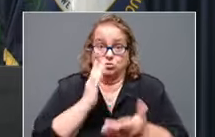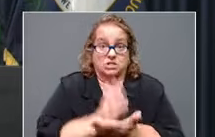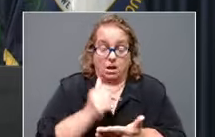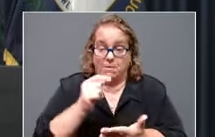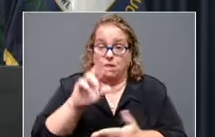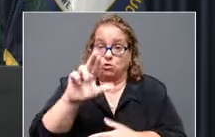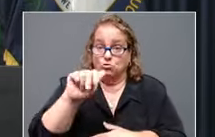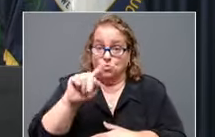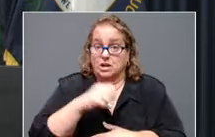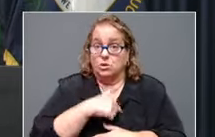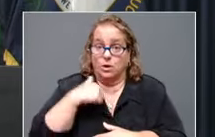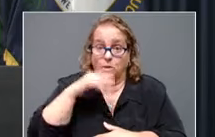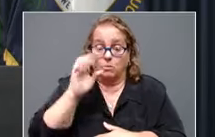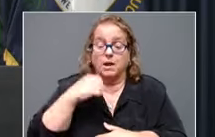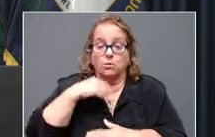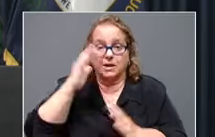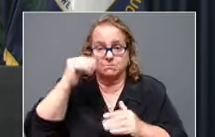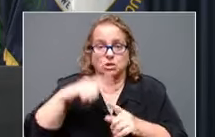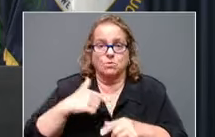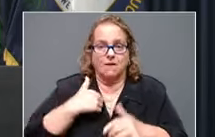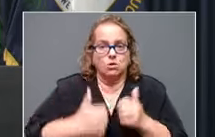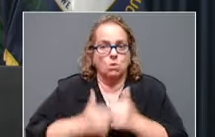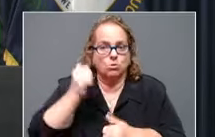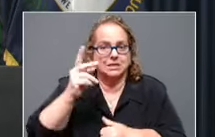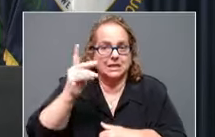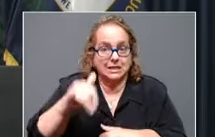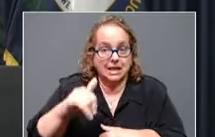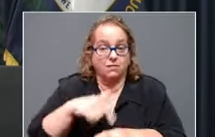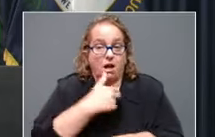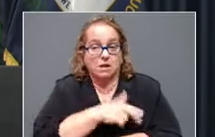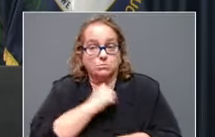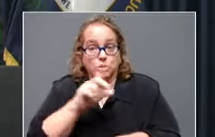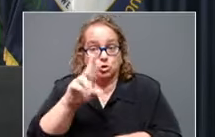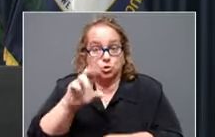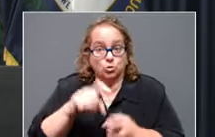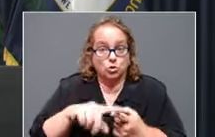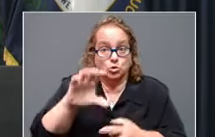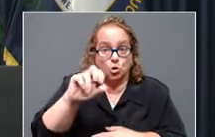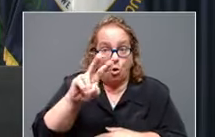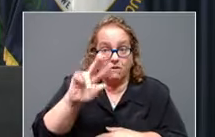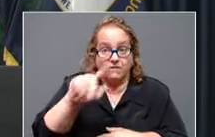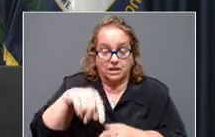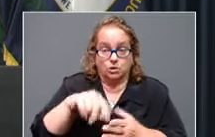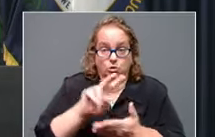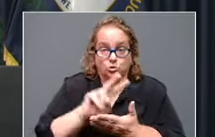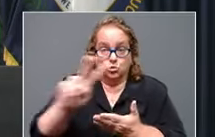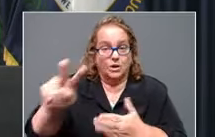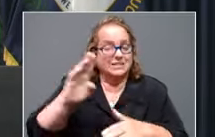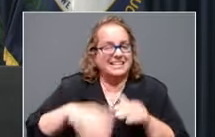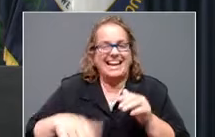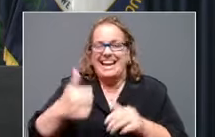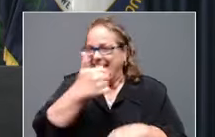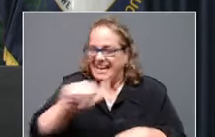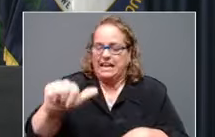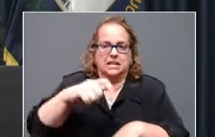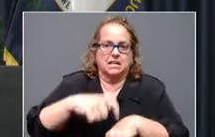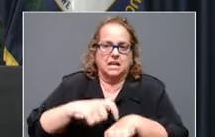to invite Miriam Haas to speak. Miriam is a nurse manager at Norton Brownsboro Hospital. She's worked there